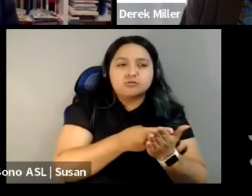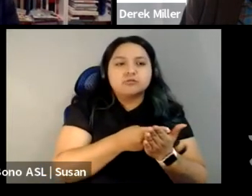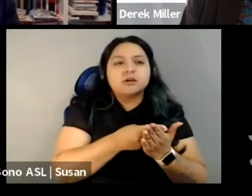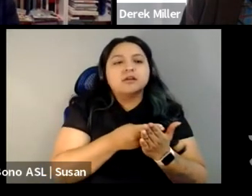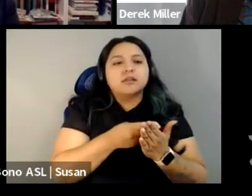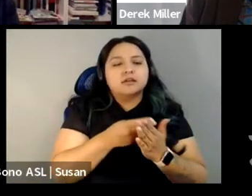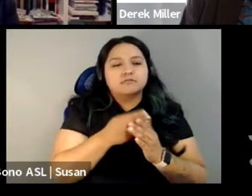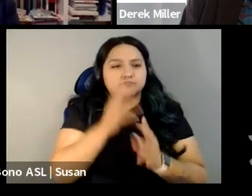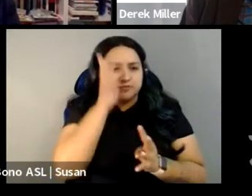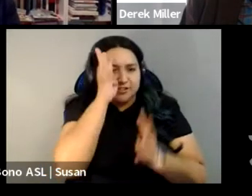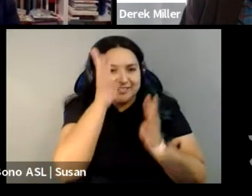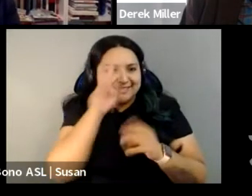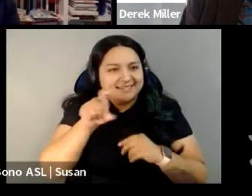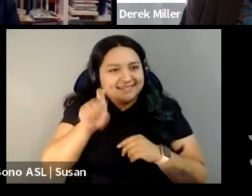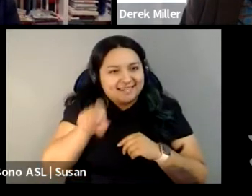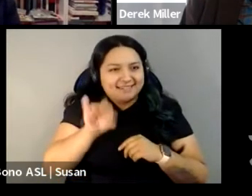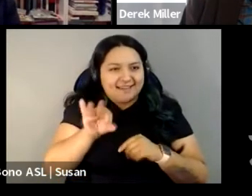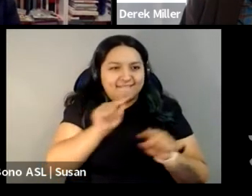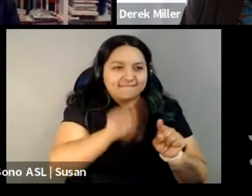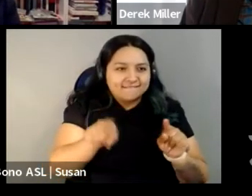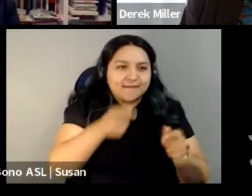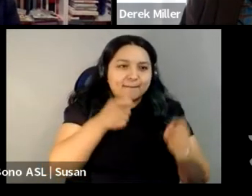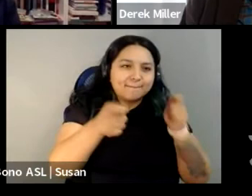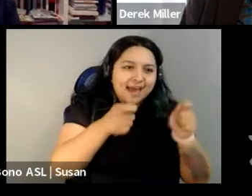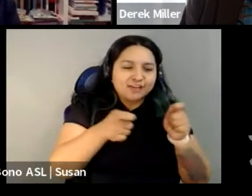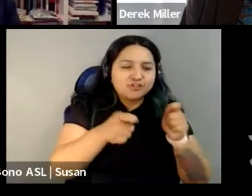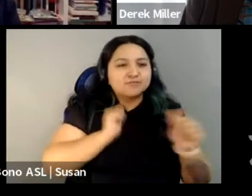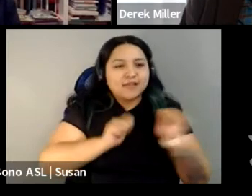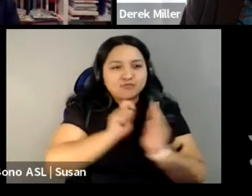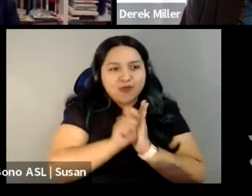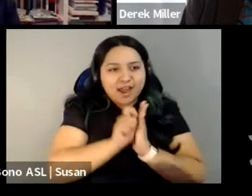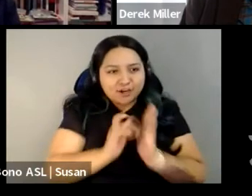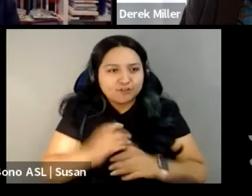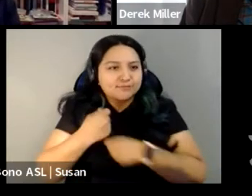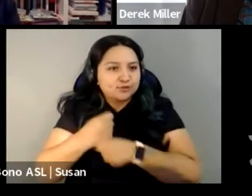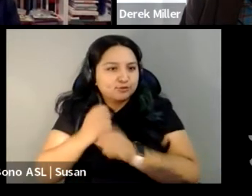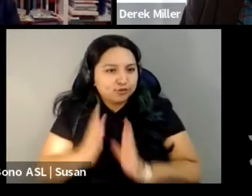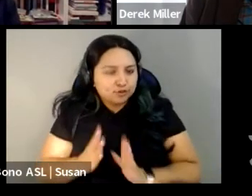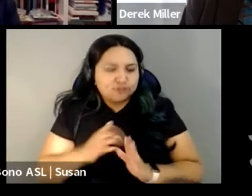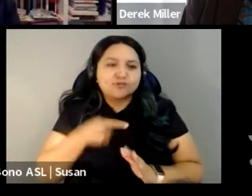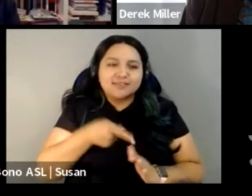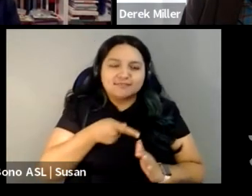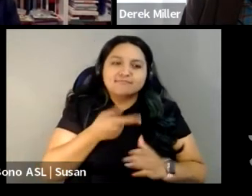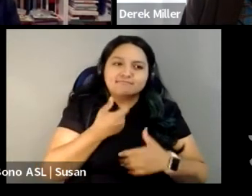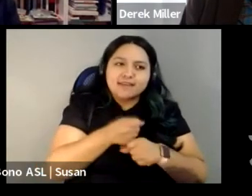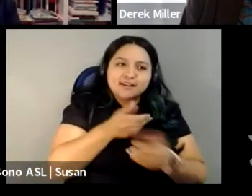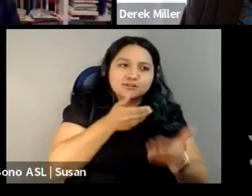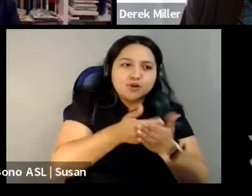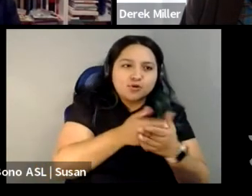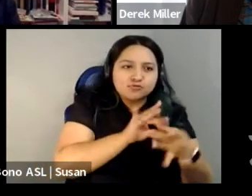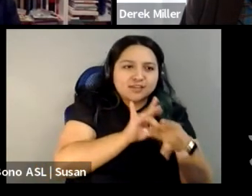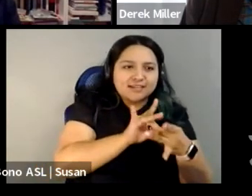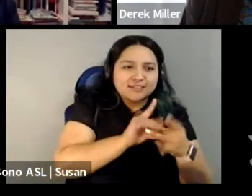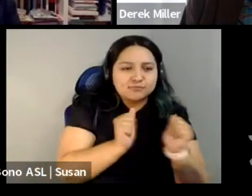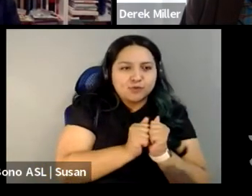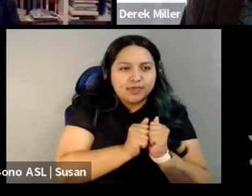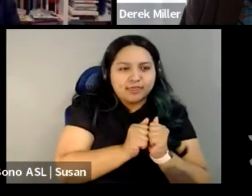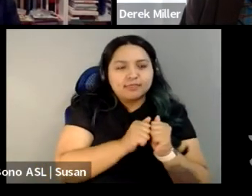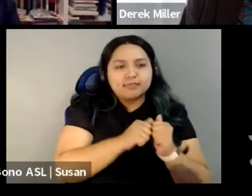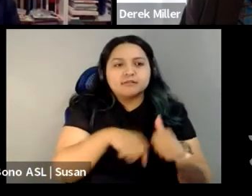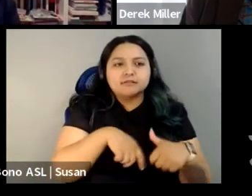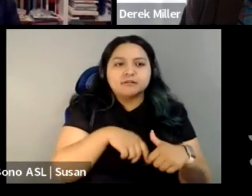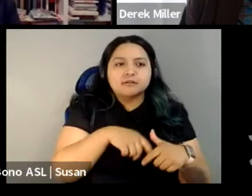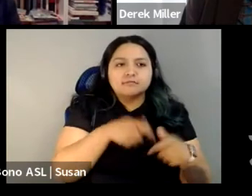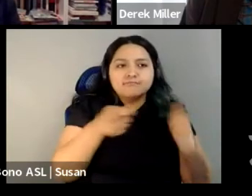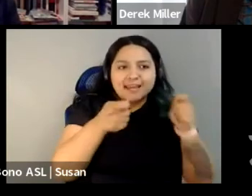and playwrights. So Kauser, for example, cultivated close connections with managers who turned to her for advice on which of the many plays in